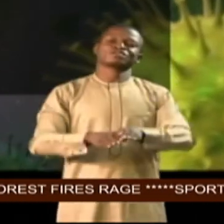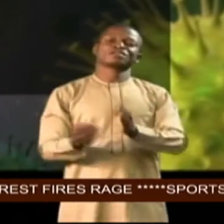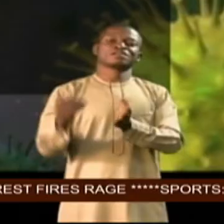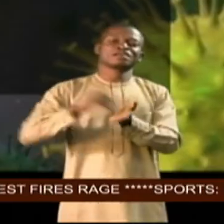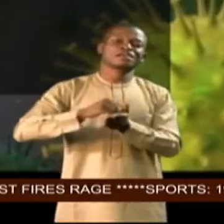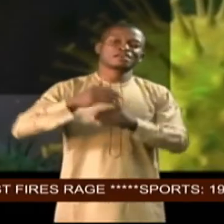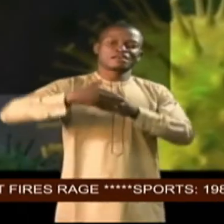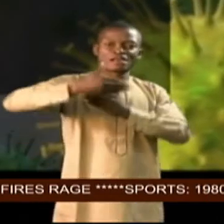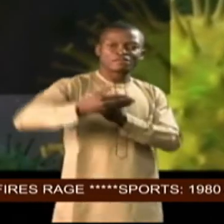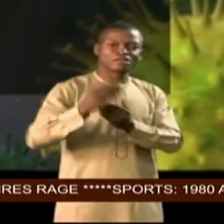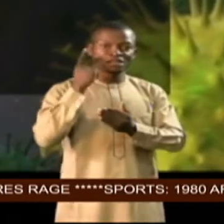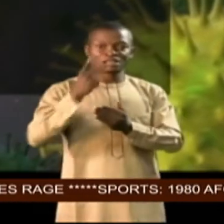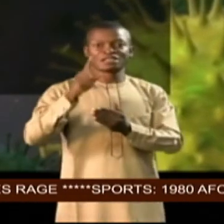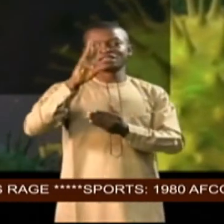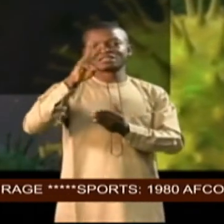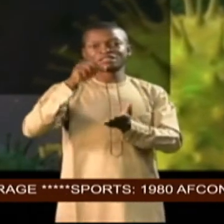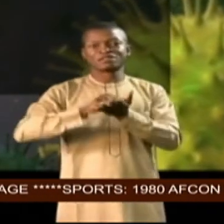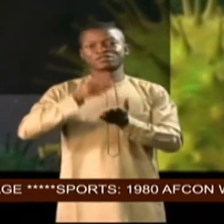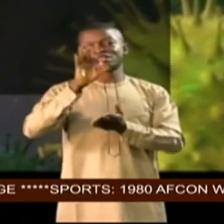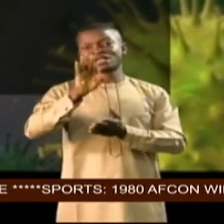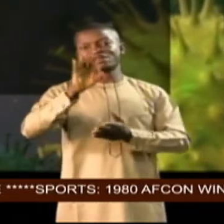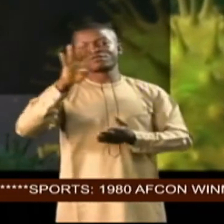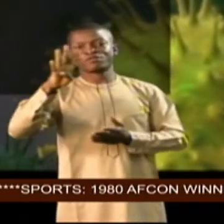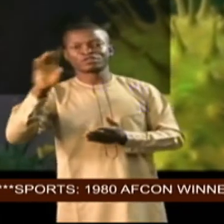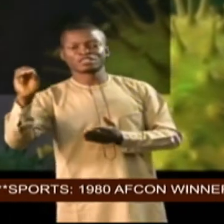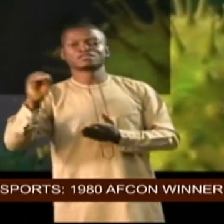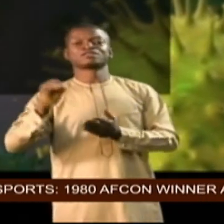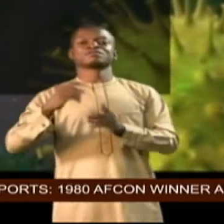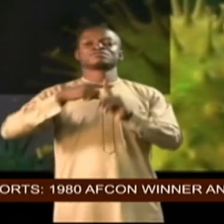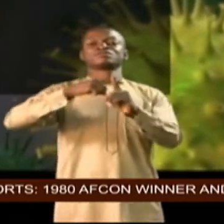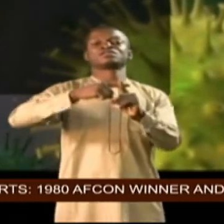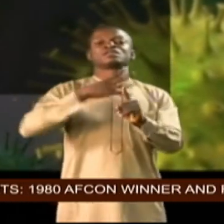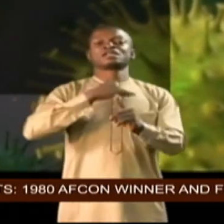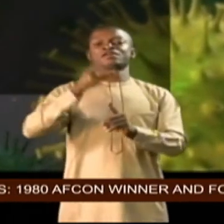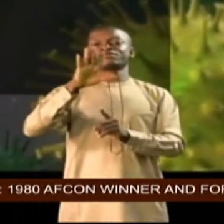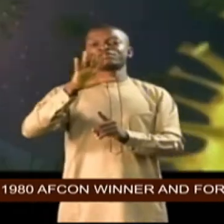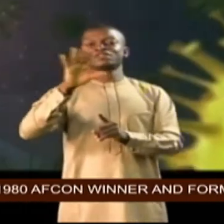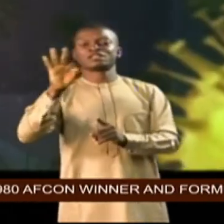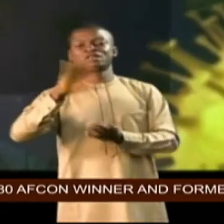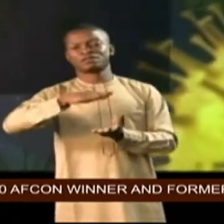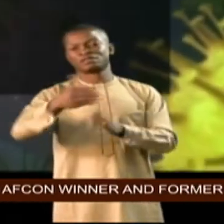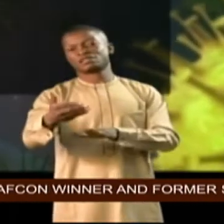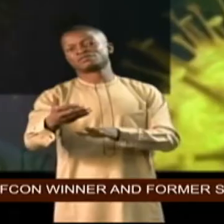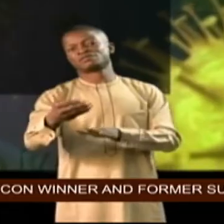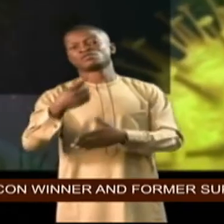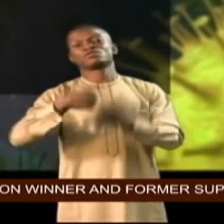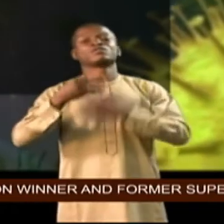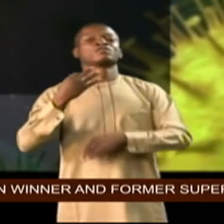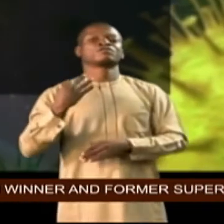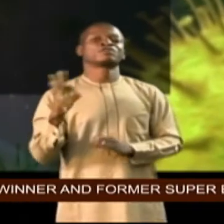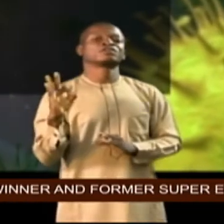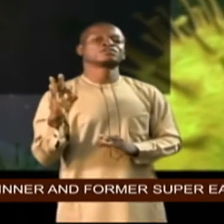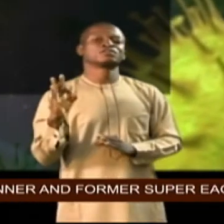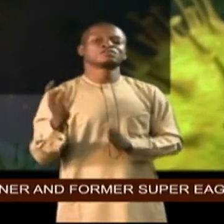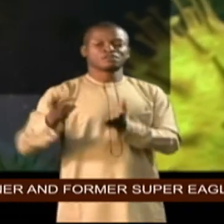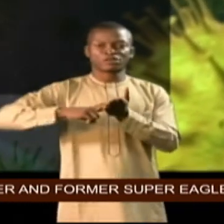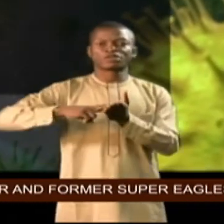after recording 6,914 cases and 59 deaths. France recorded